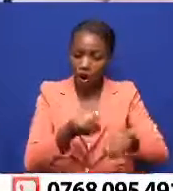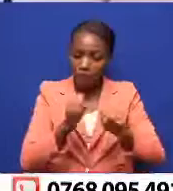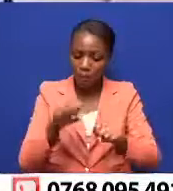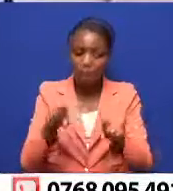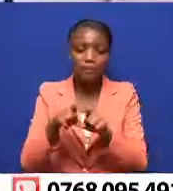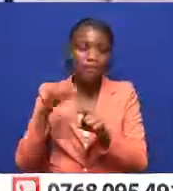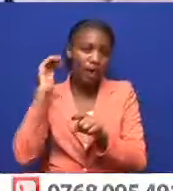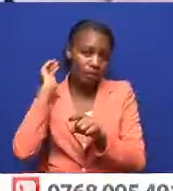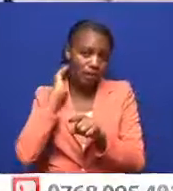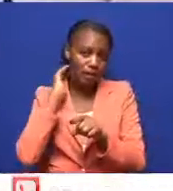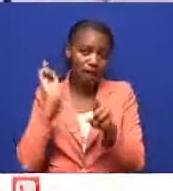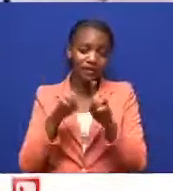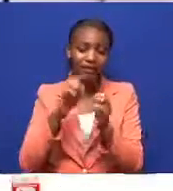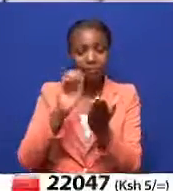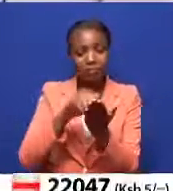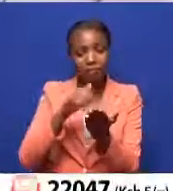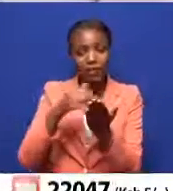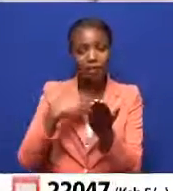all have at least 1 each.